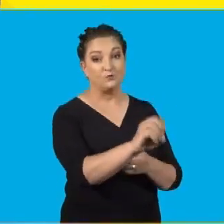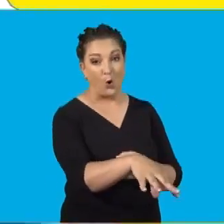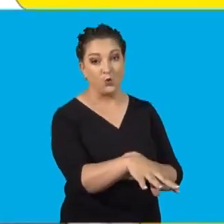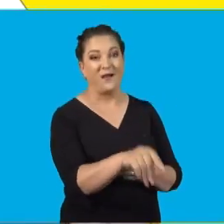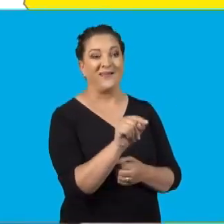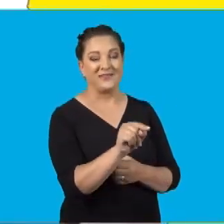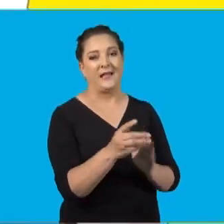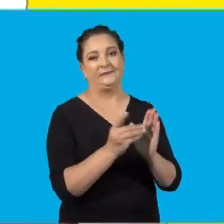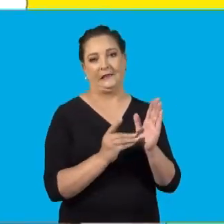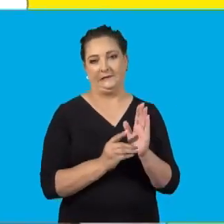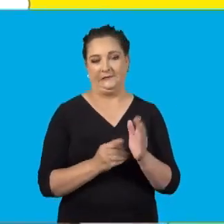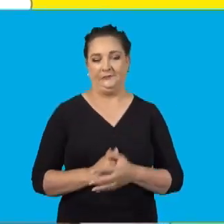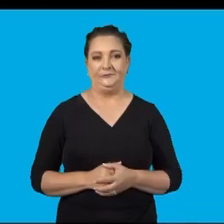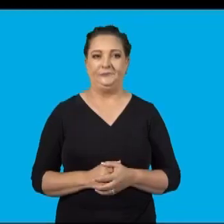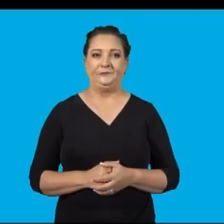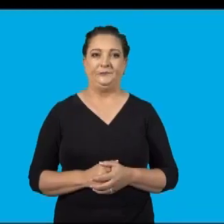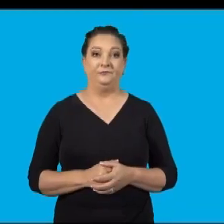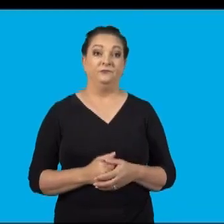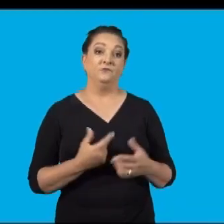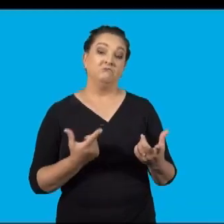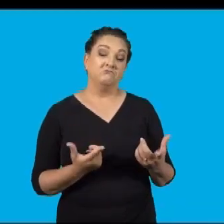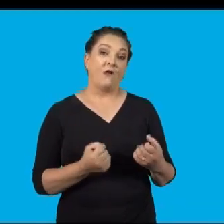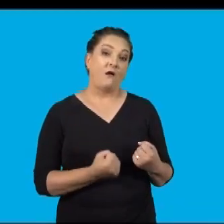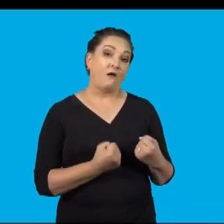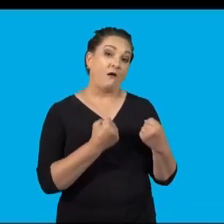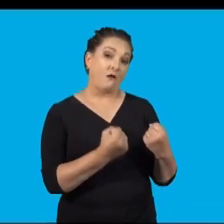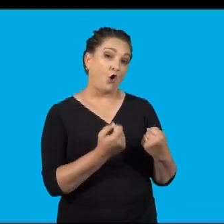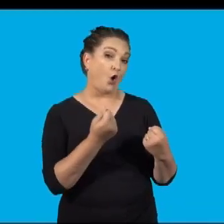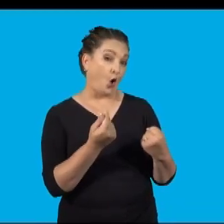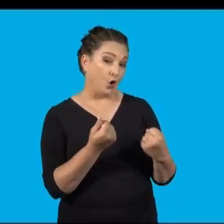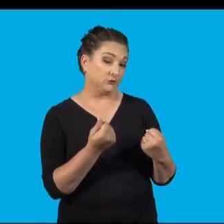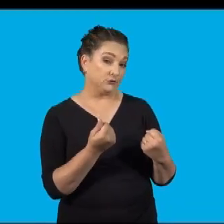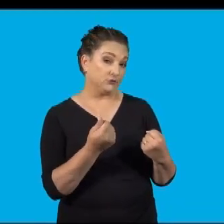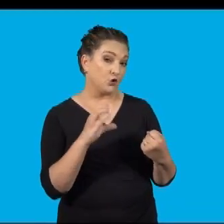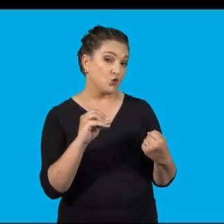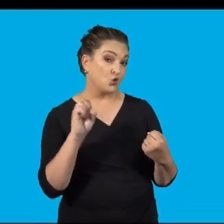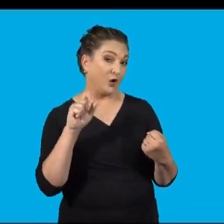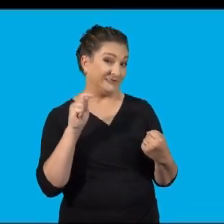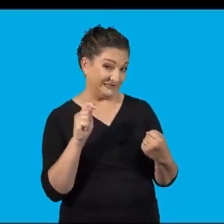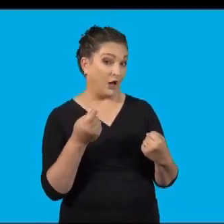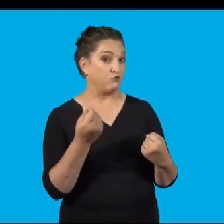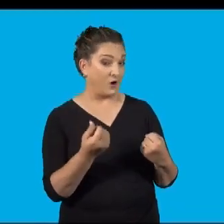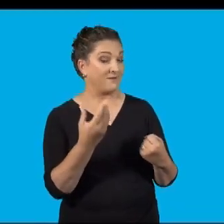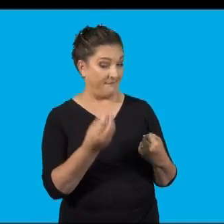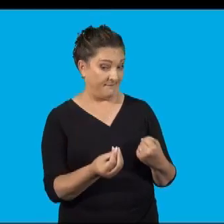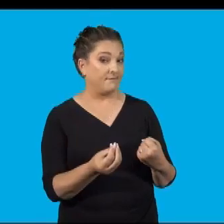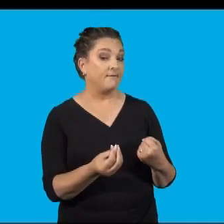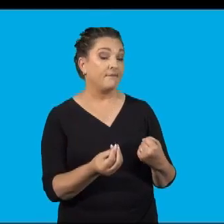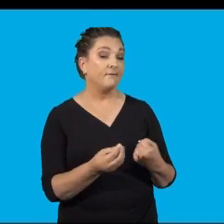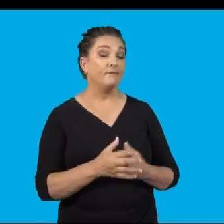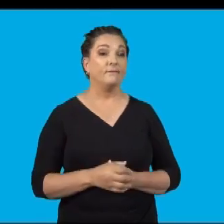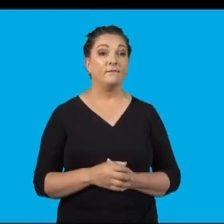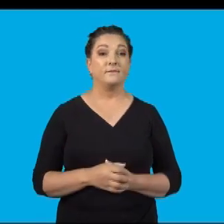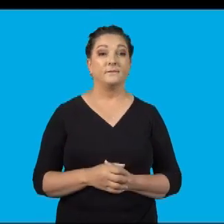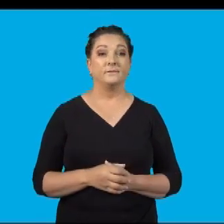do that, we will now say, this vehicle had a cost price. The vehicle had a